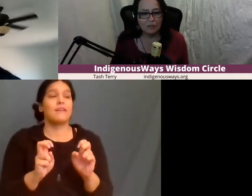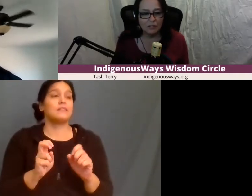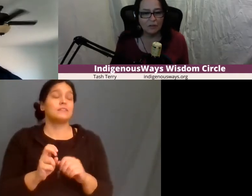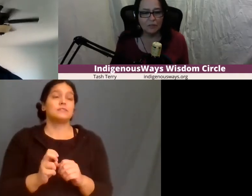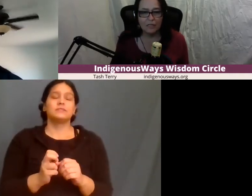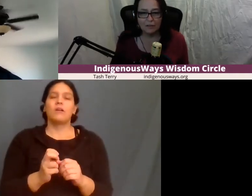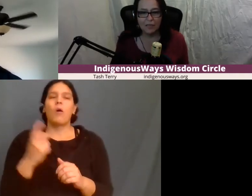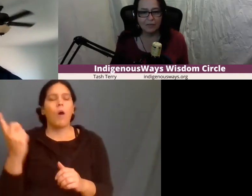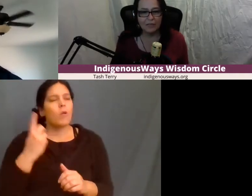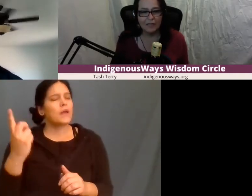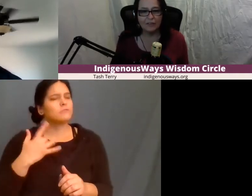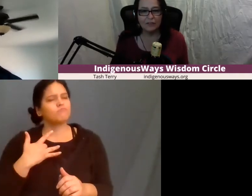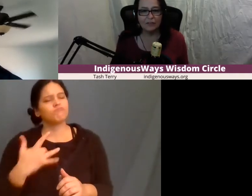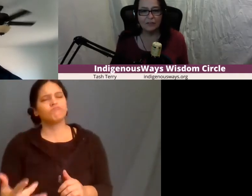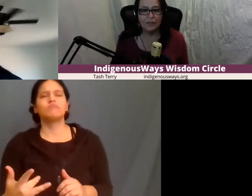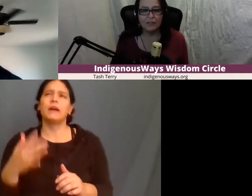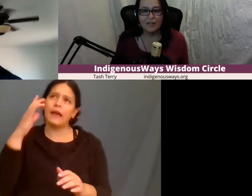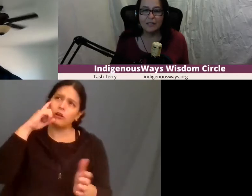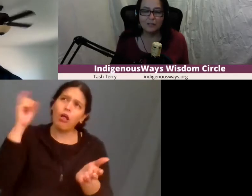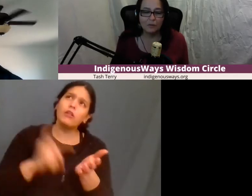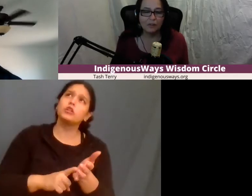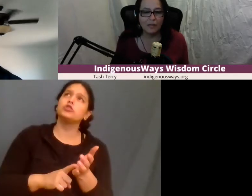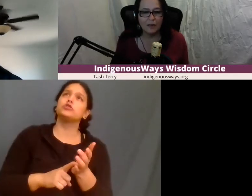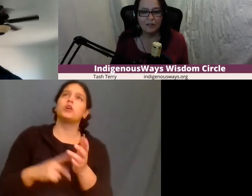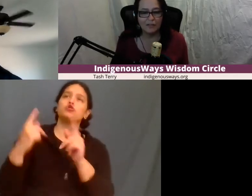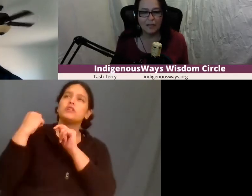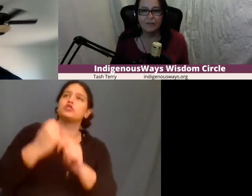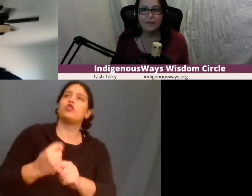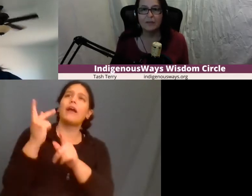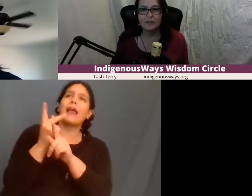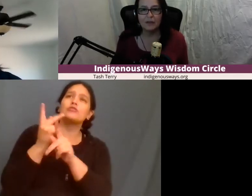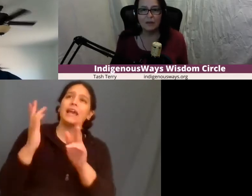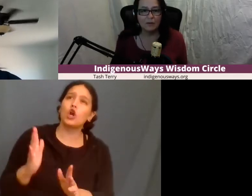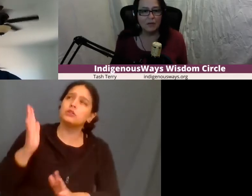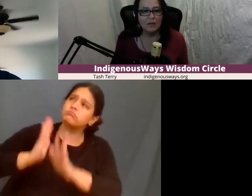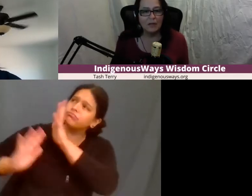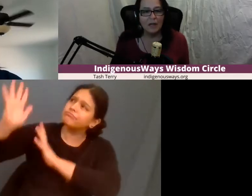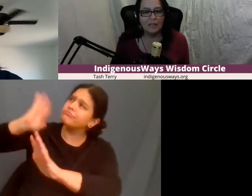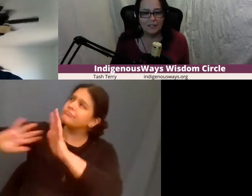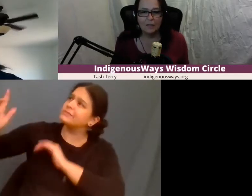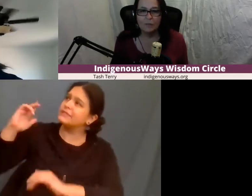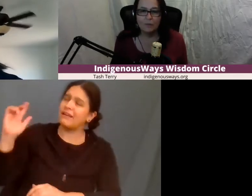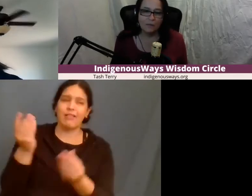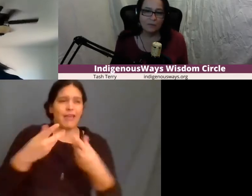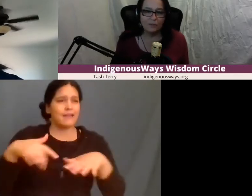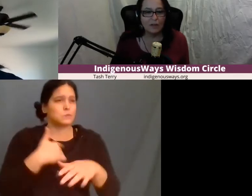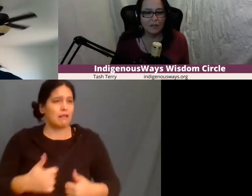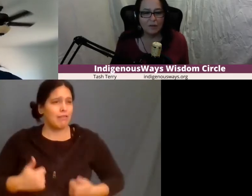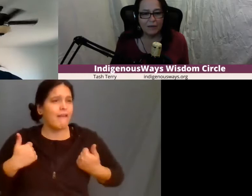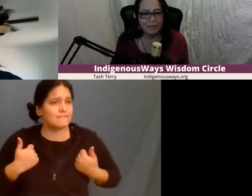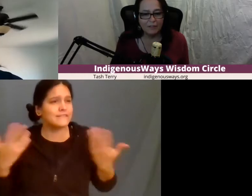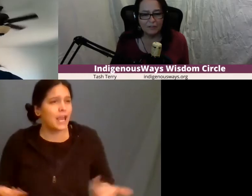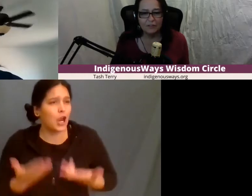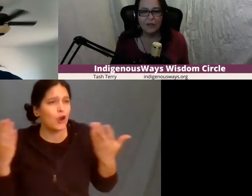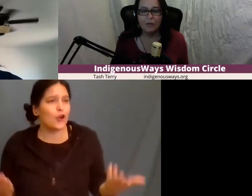the traditional caretakers and ancestors for these lands we reside on in Santa Fe, New Mexico, 19 pueblos on and